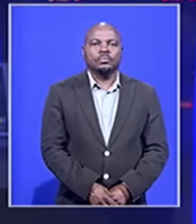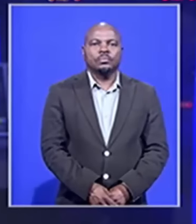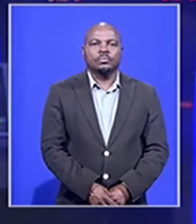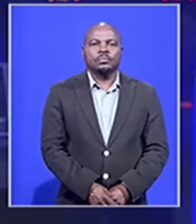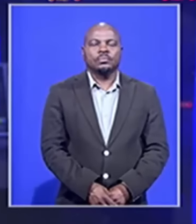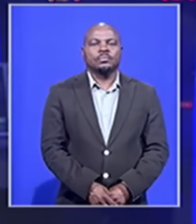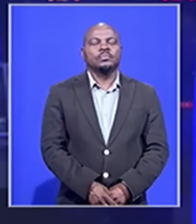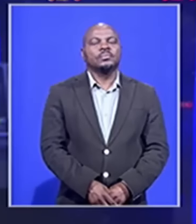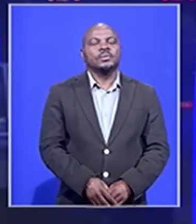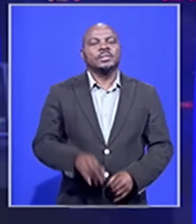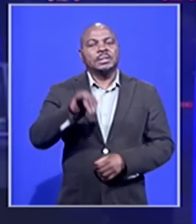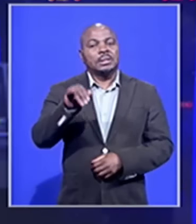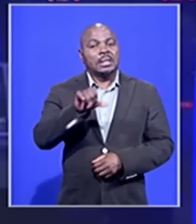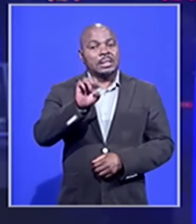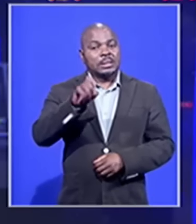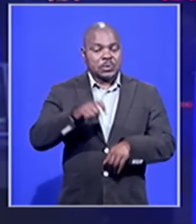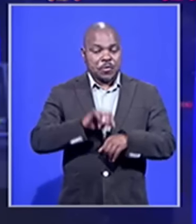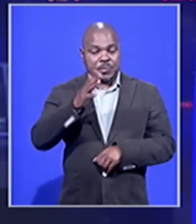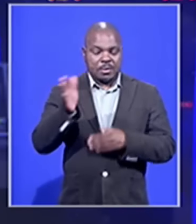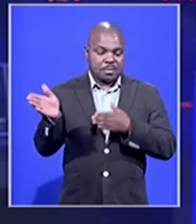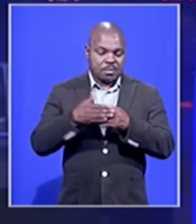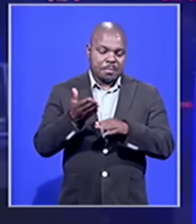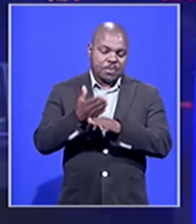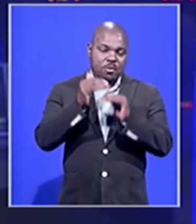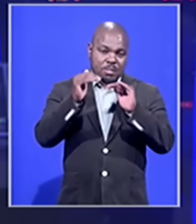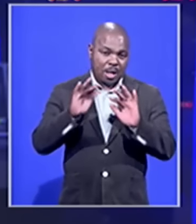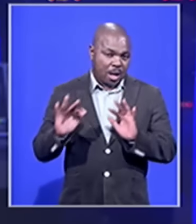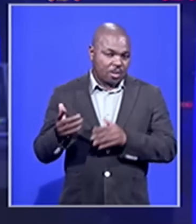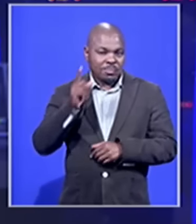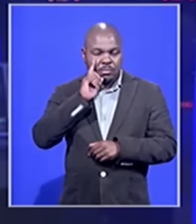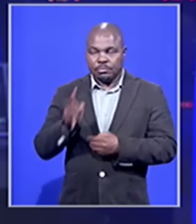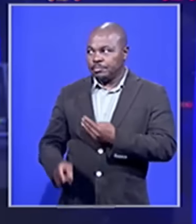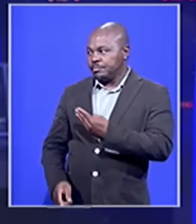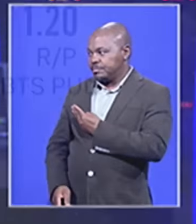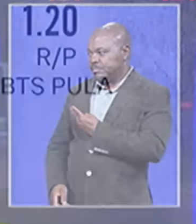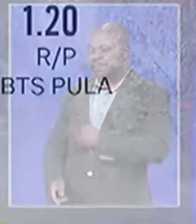Jwala re bona hore mebaraka e sebeditse jwang ha JSE e ne kwala hore ke bohlano.